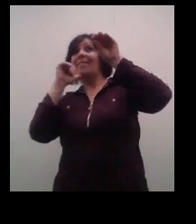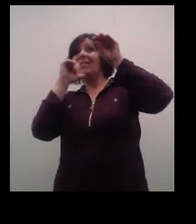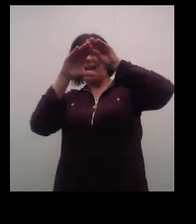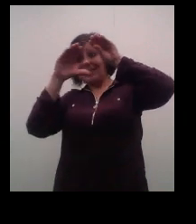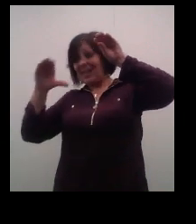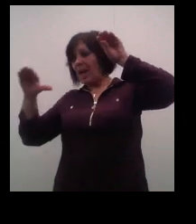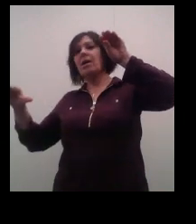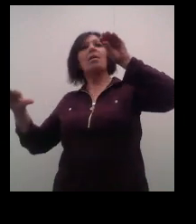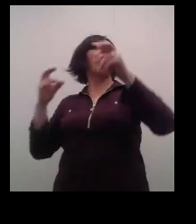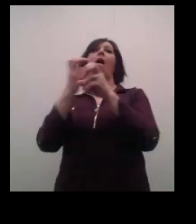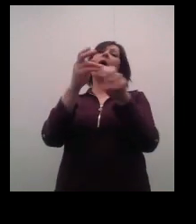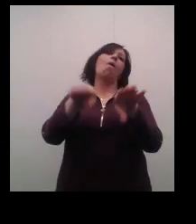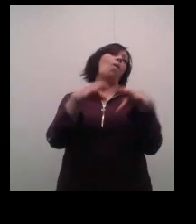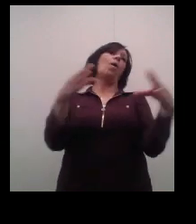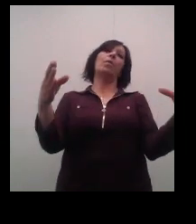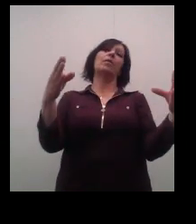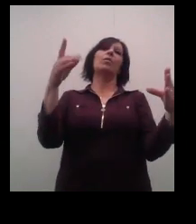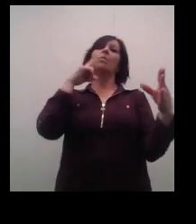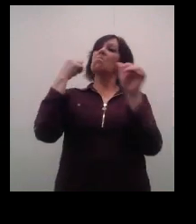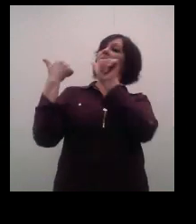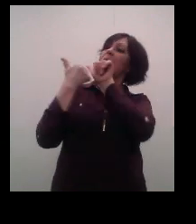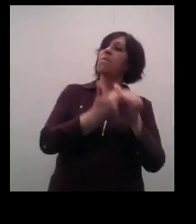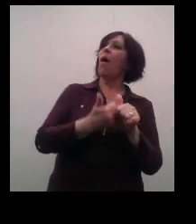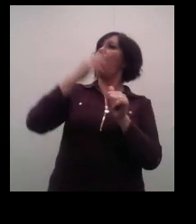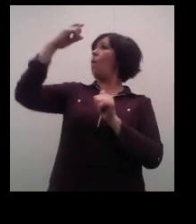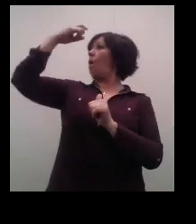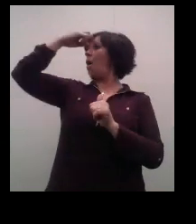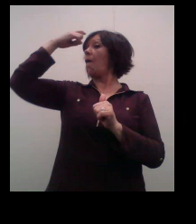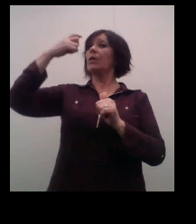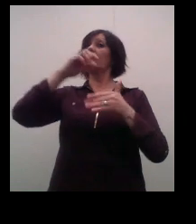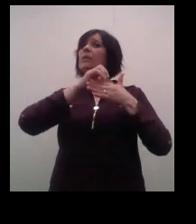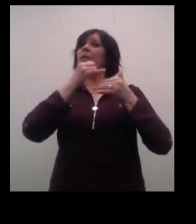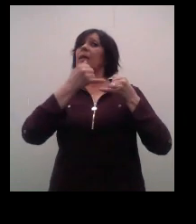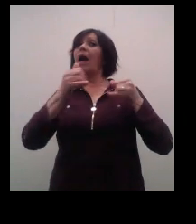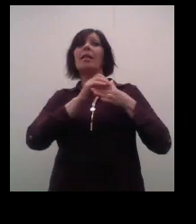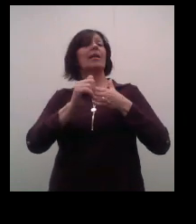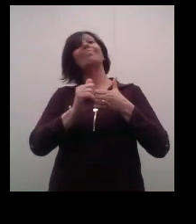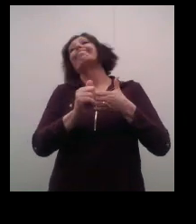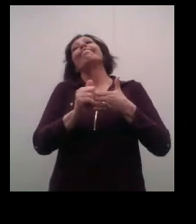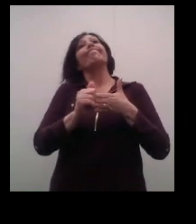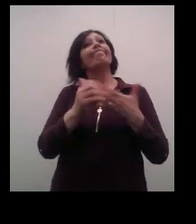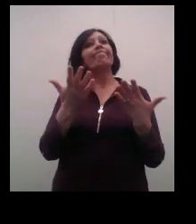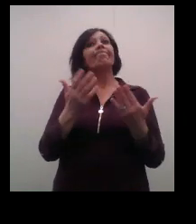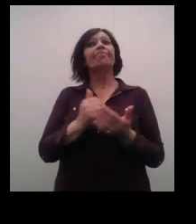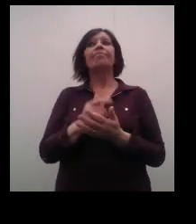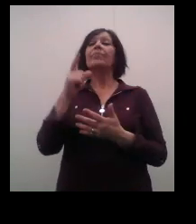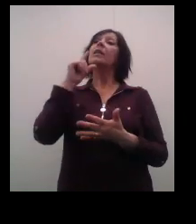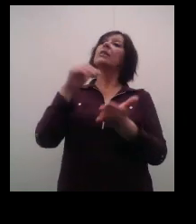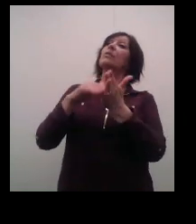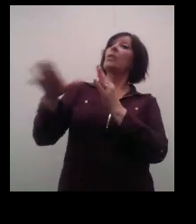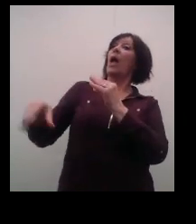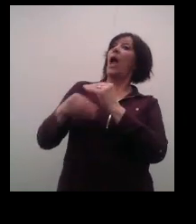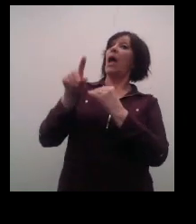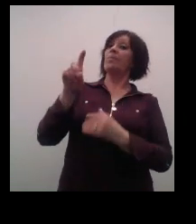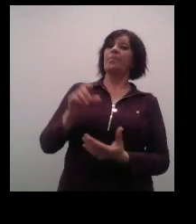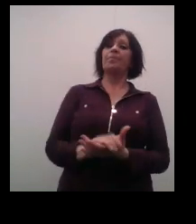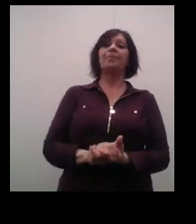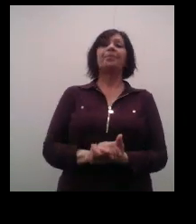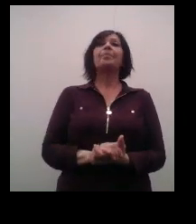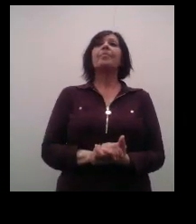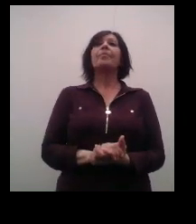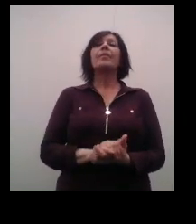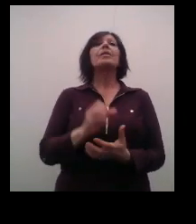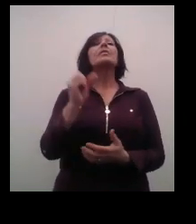near future based on the guidelines that New York State has put forth. Doctor, would you like to add anything with regards to that? Oh, thanks.